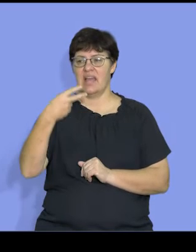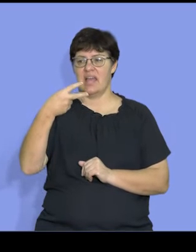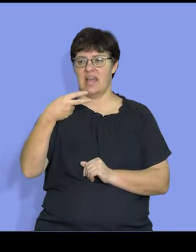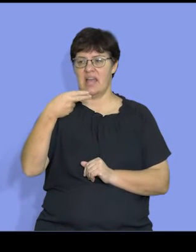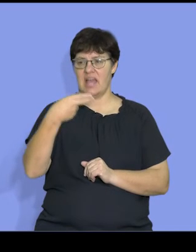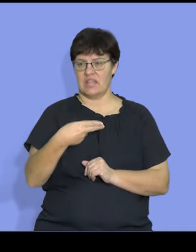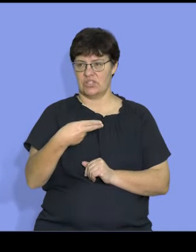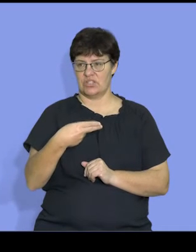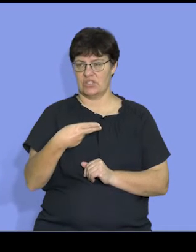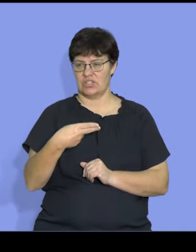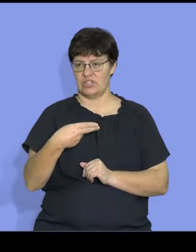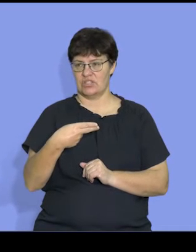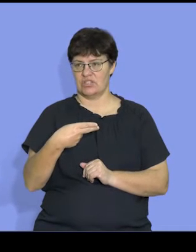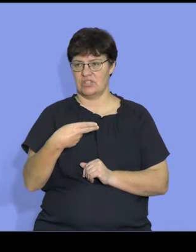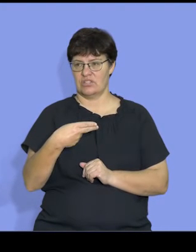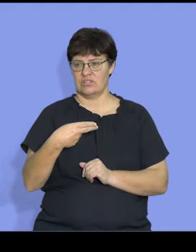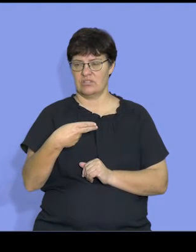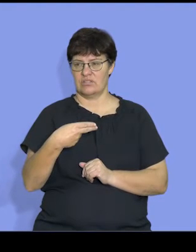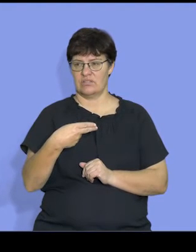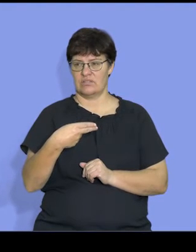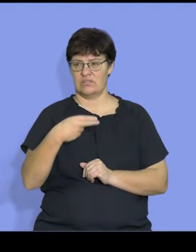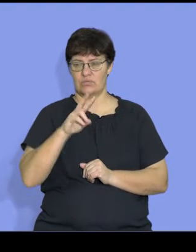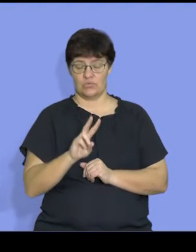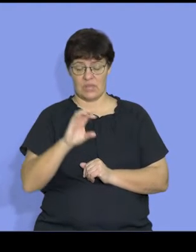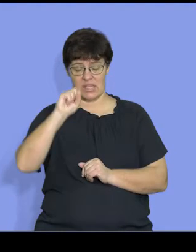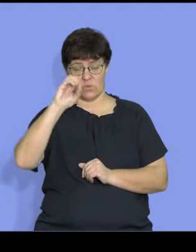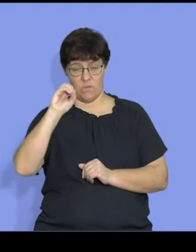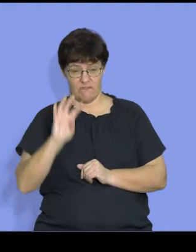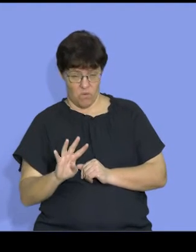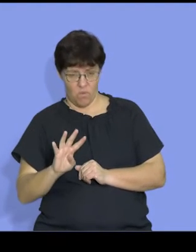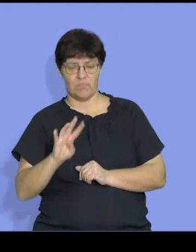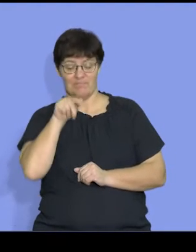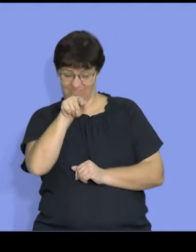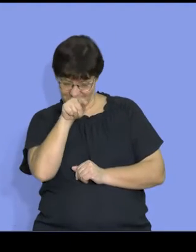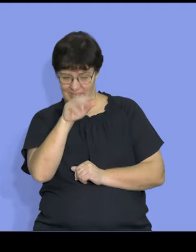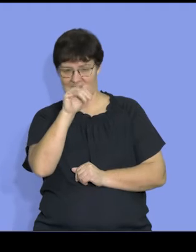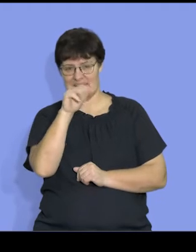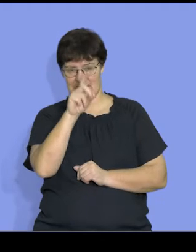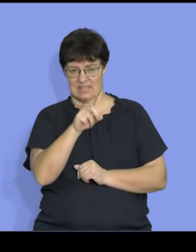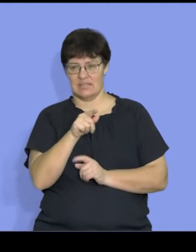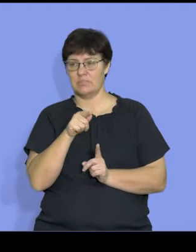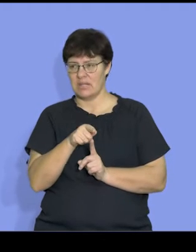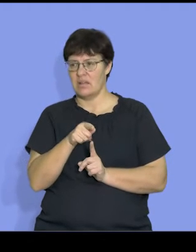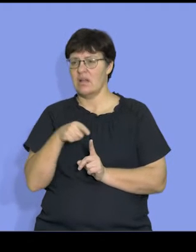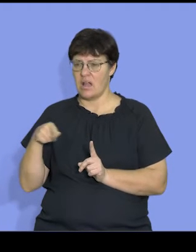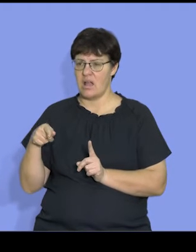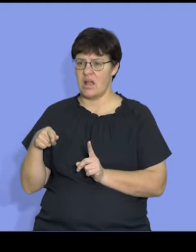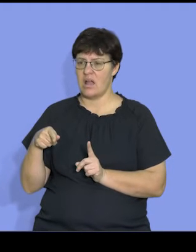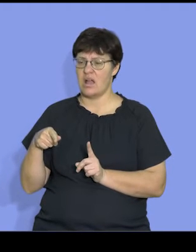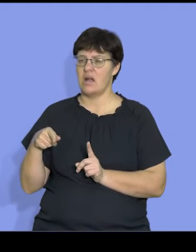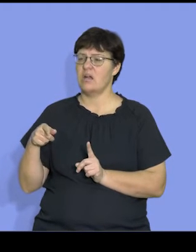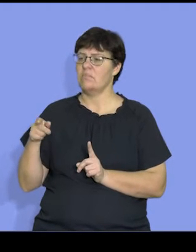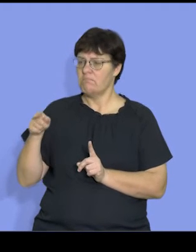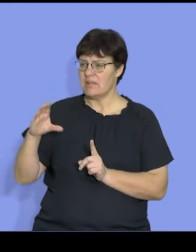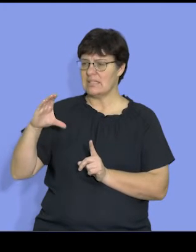an acid, right? Okay, but for us to get carbon dioxide, here we also want to recognize